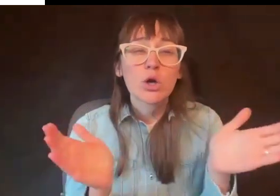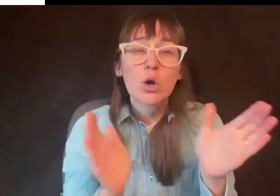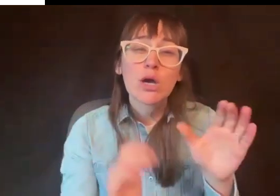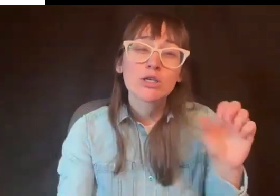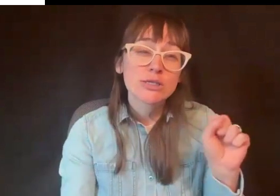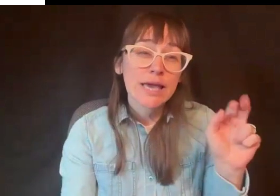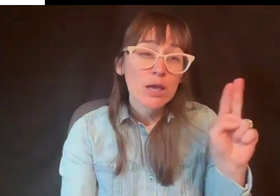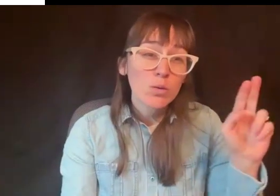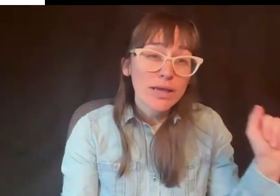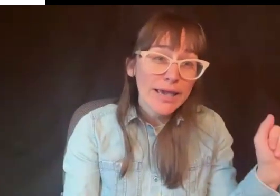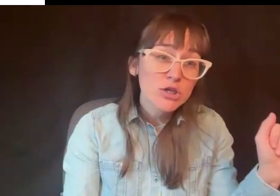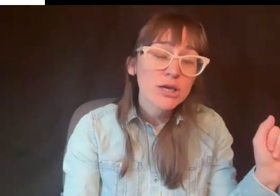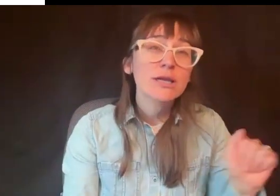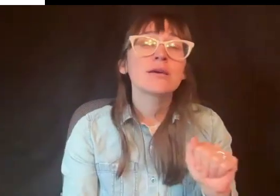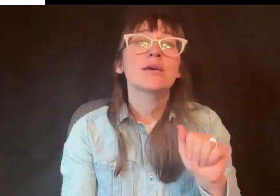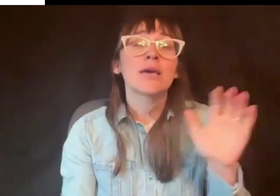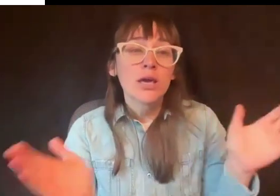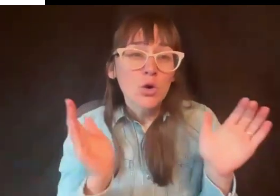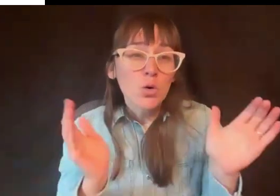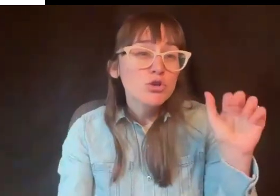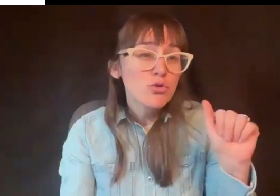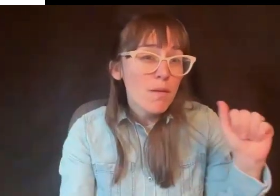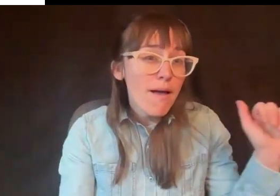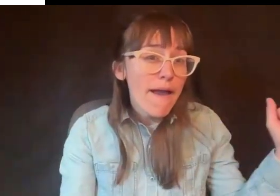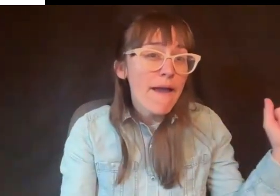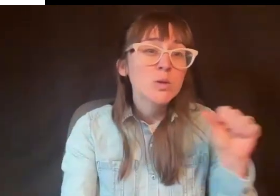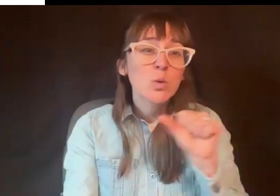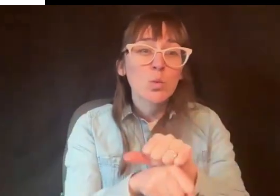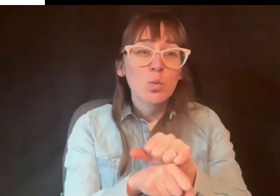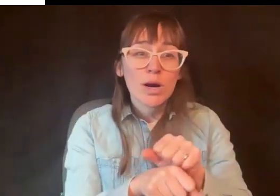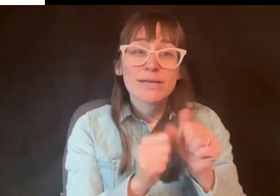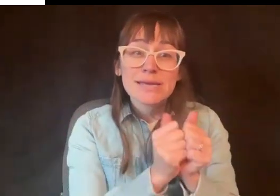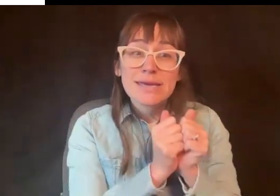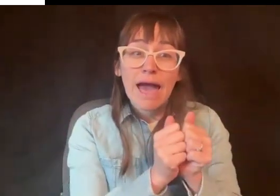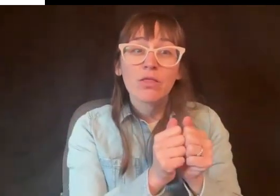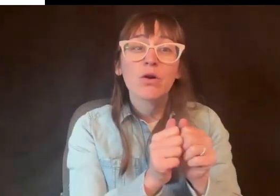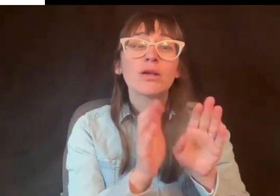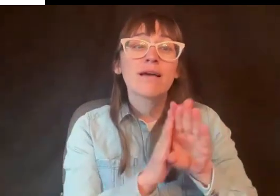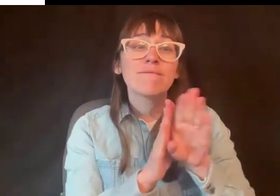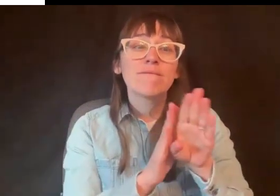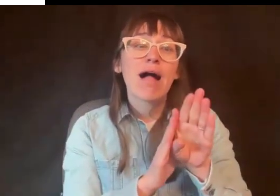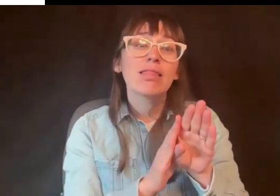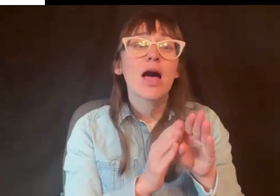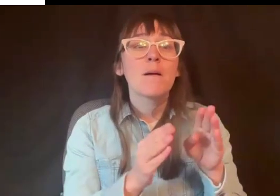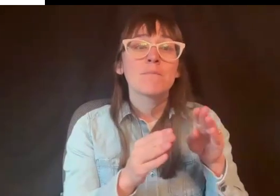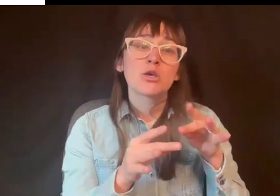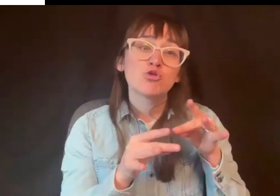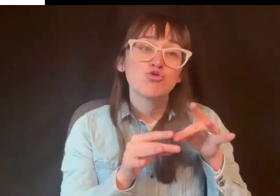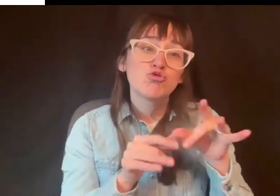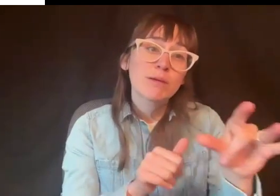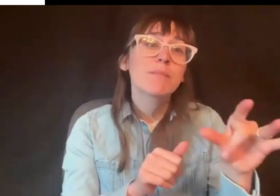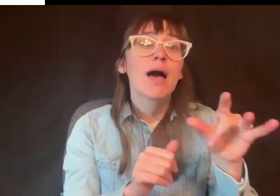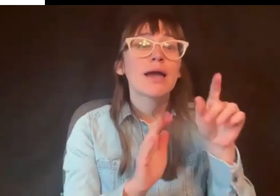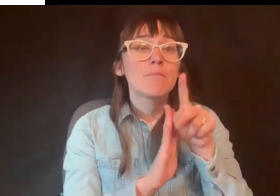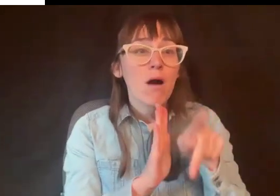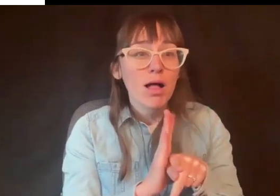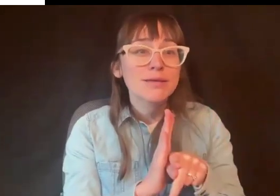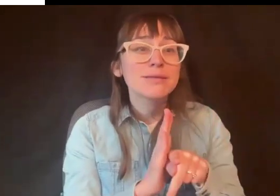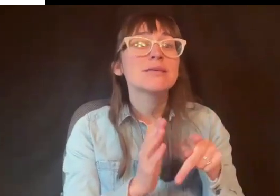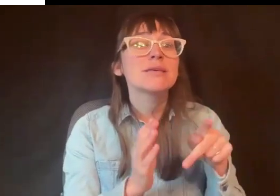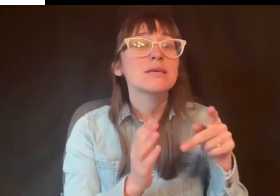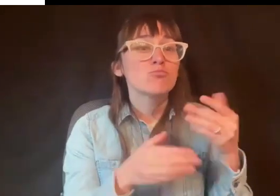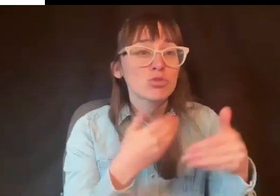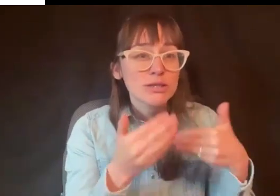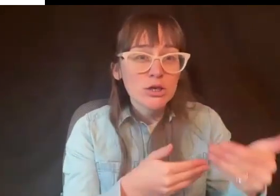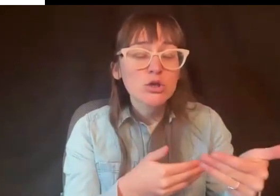and AAAs to work together to develop streamlined policies and procedures to meet the requirements of the Act